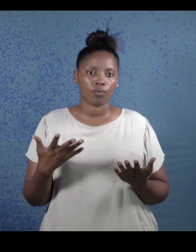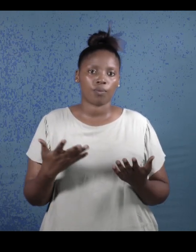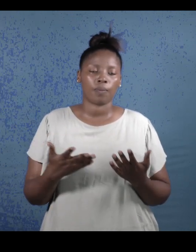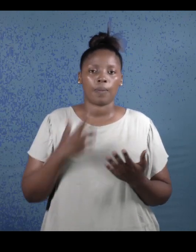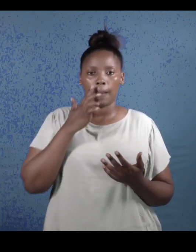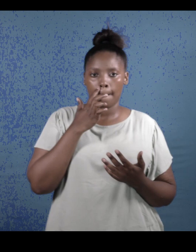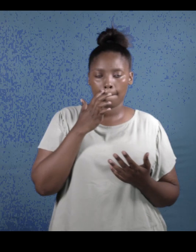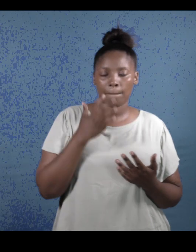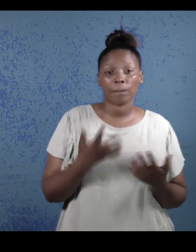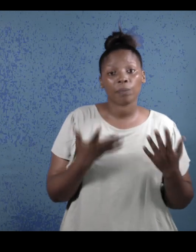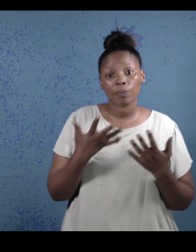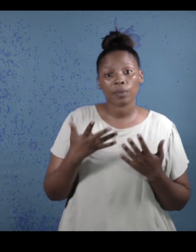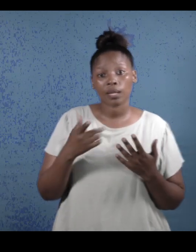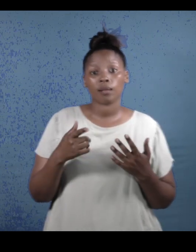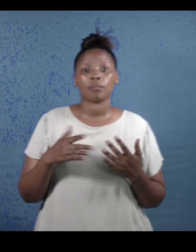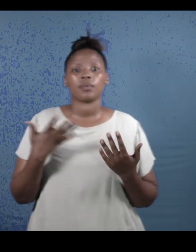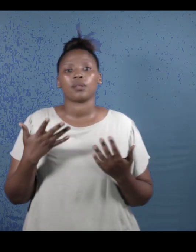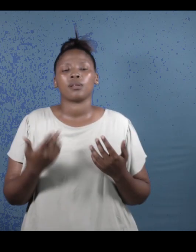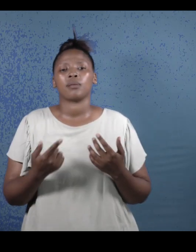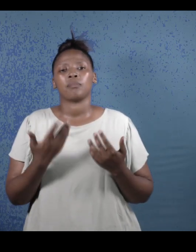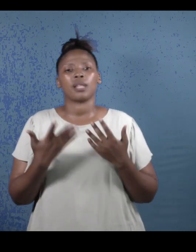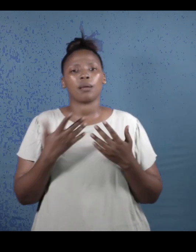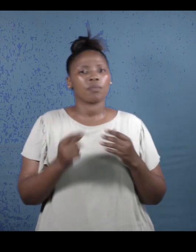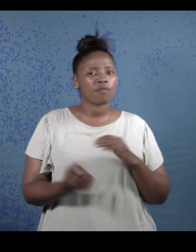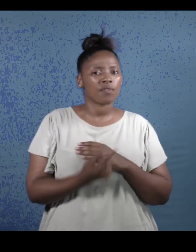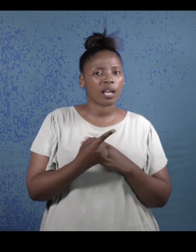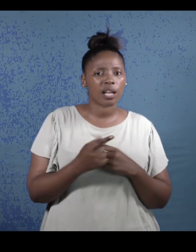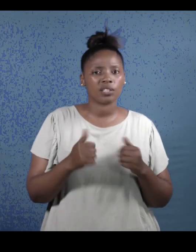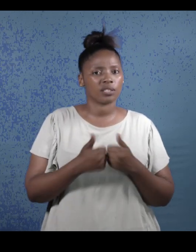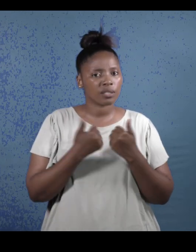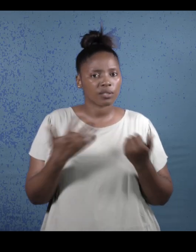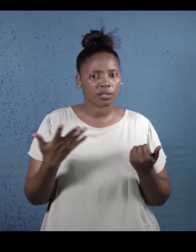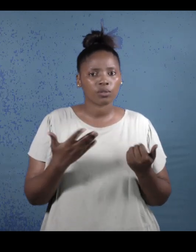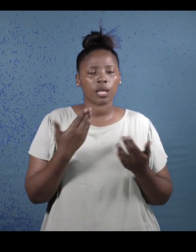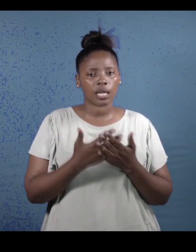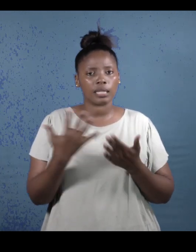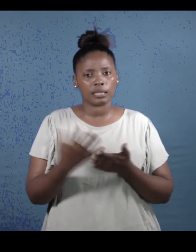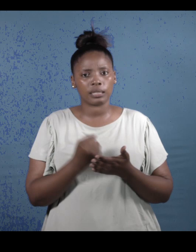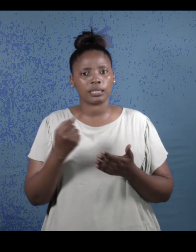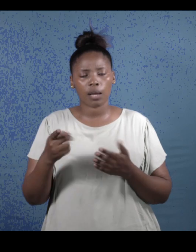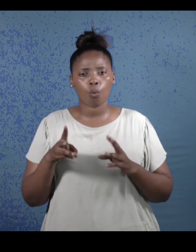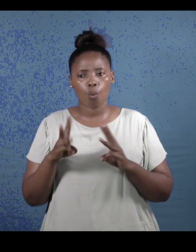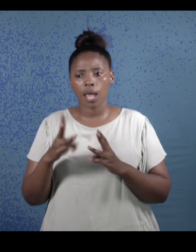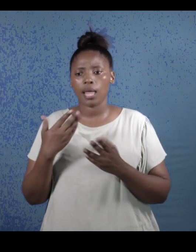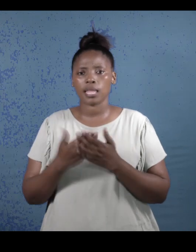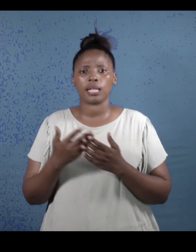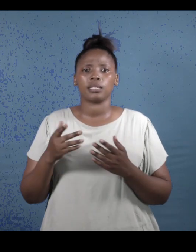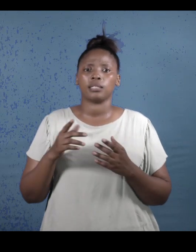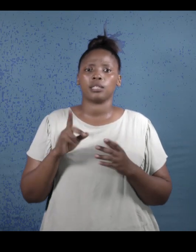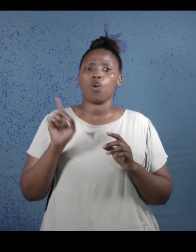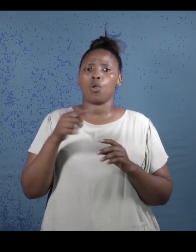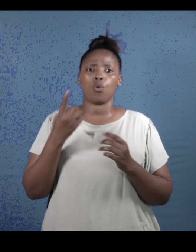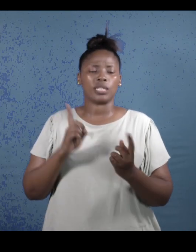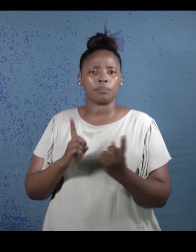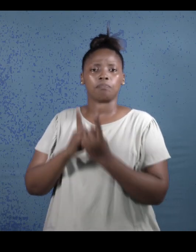chance and effect level of the risk, or you can take steps to avoid the risk entirely. For example, if